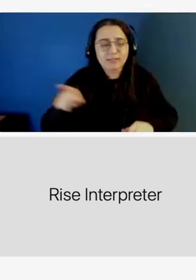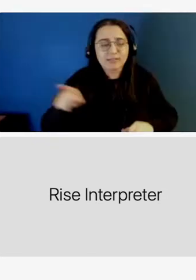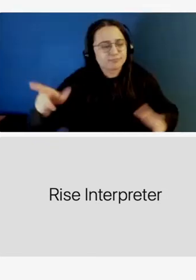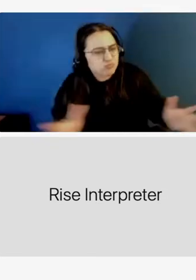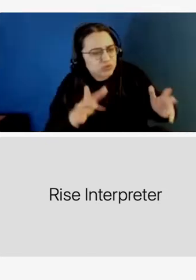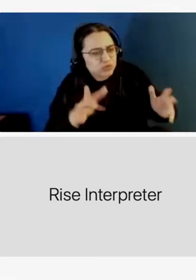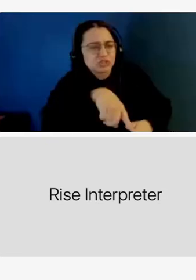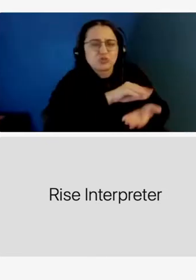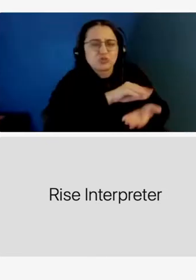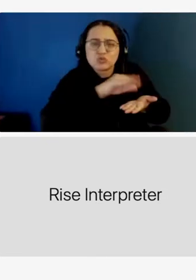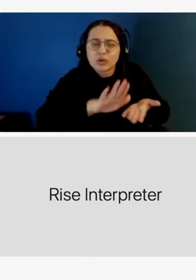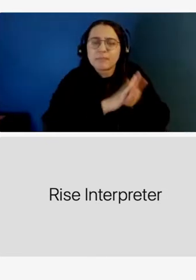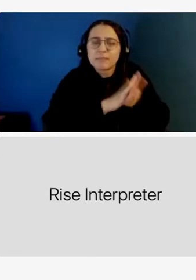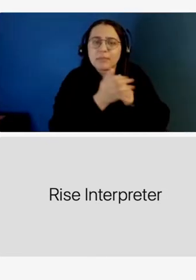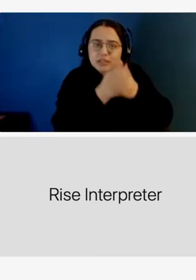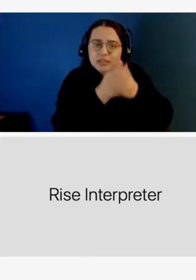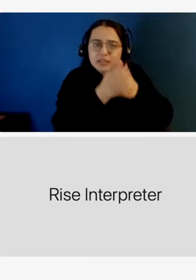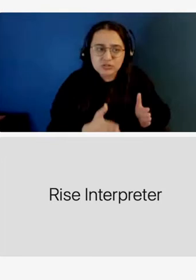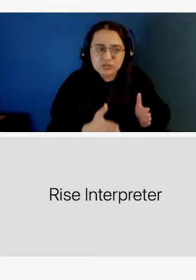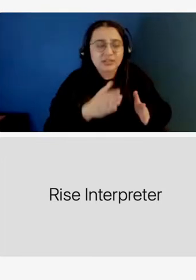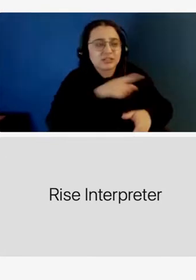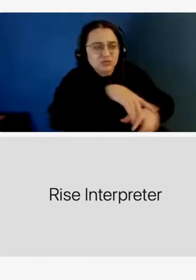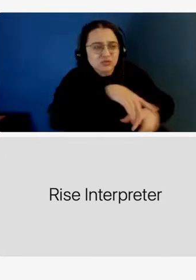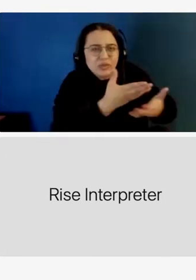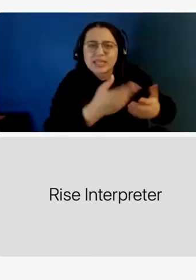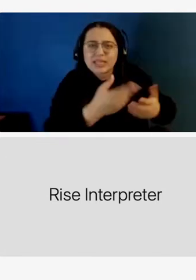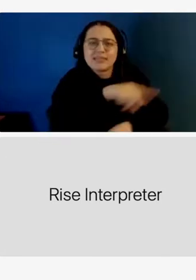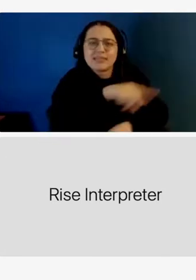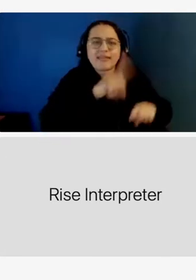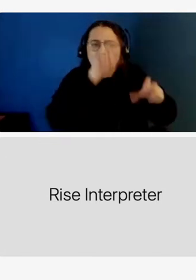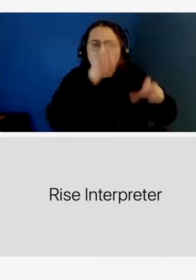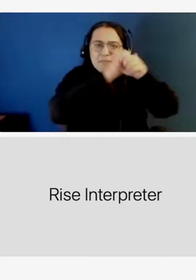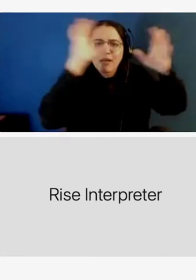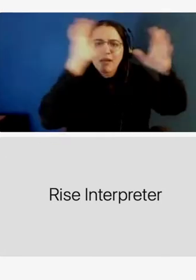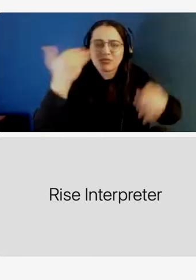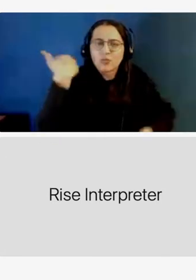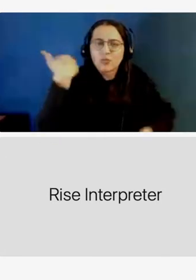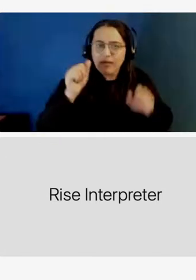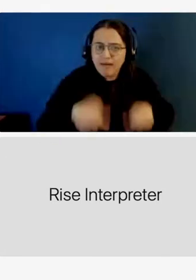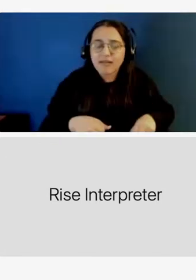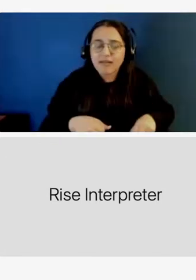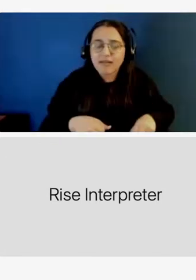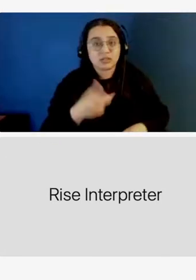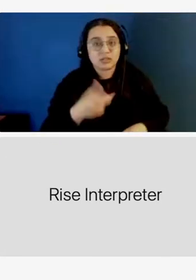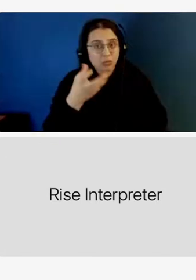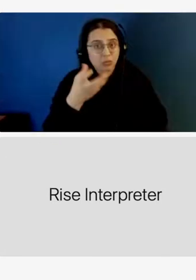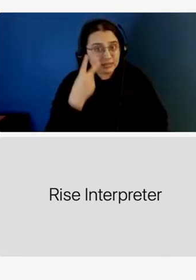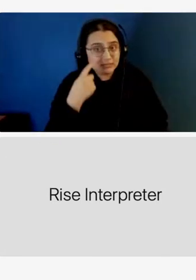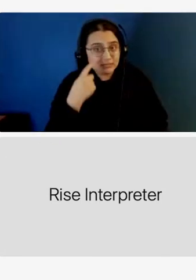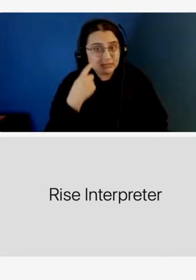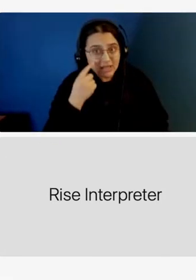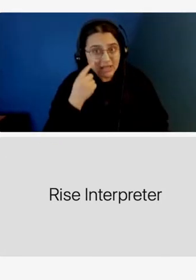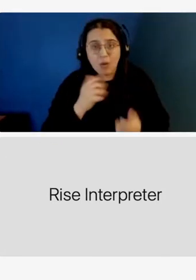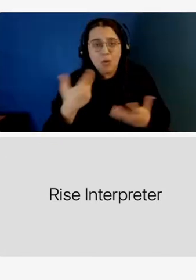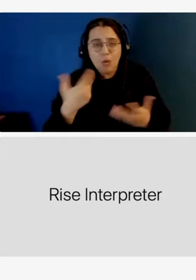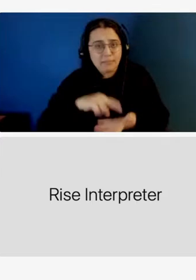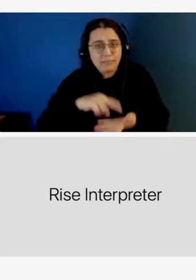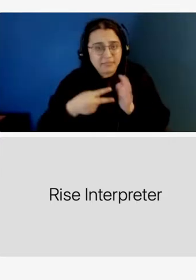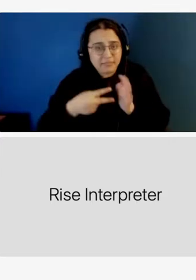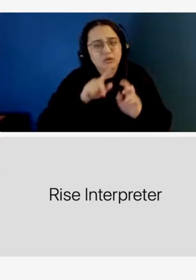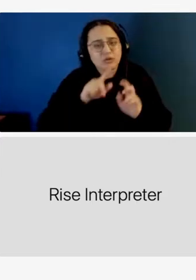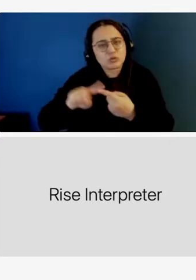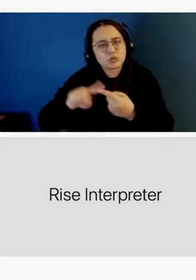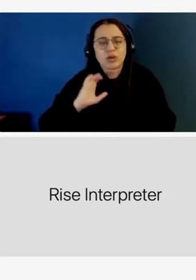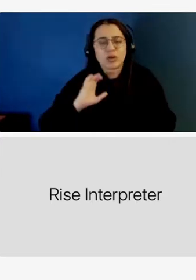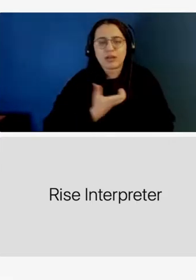wouldn't imagine. If you want to see and take a sneak peek of what I'm talking about, go to the GTHS ASB webpage or our Instagram